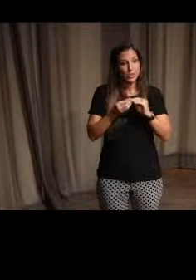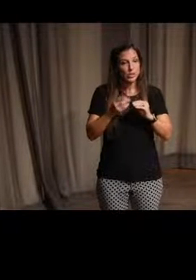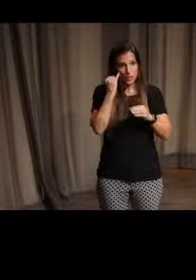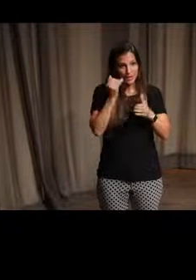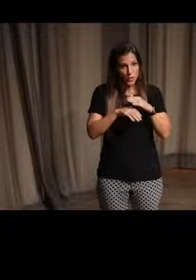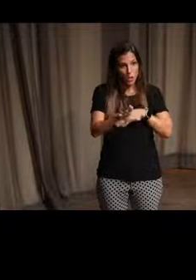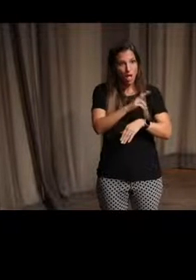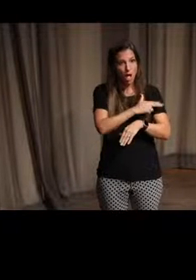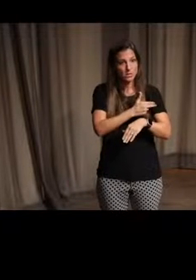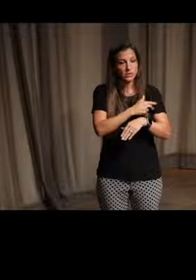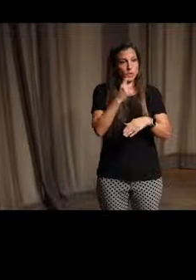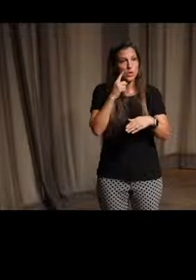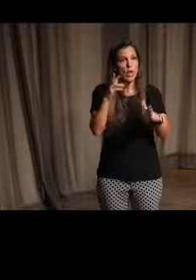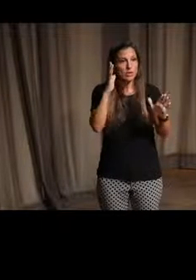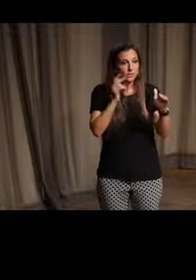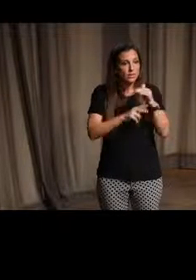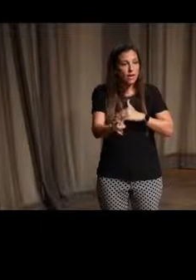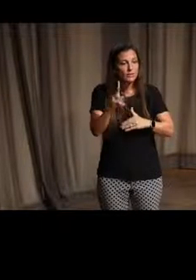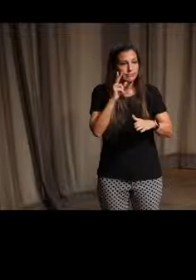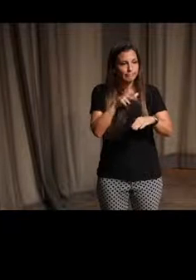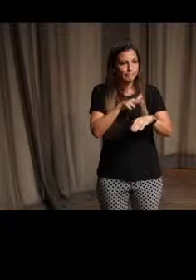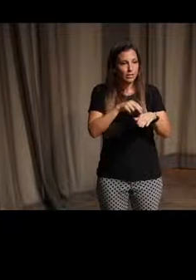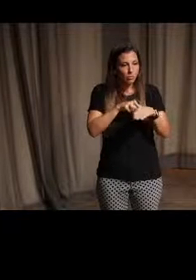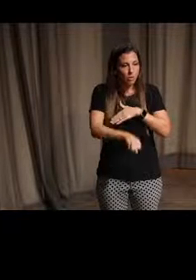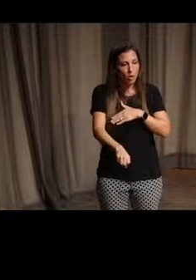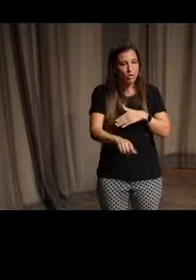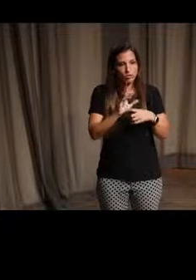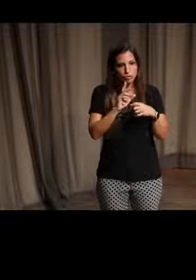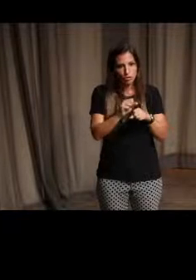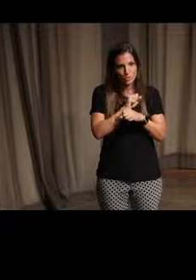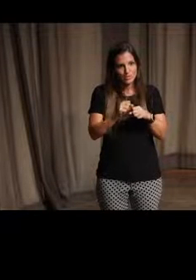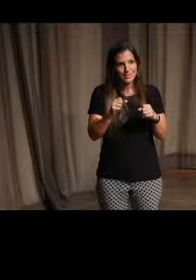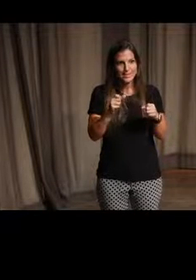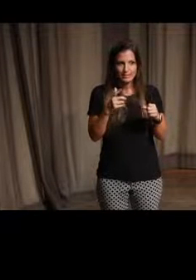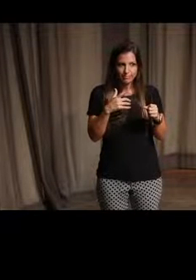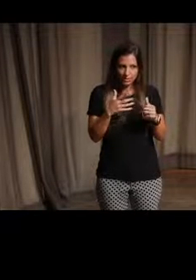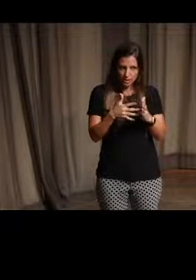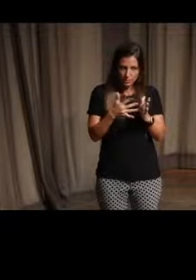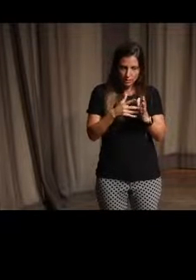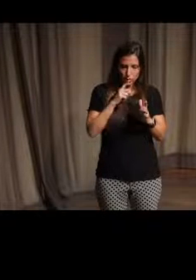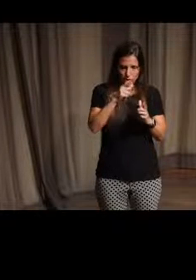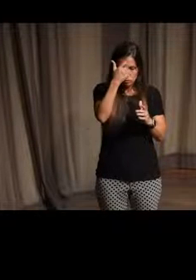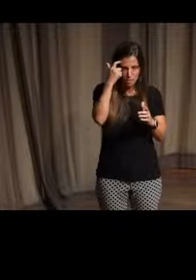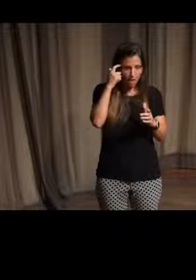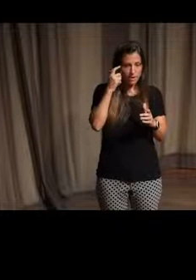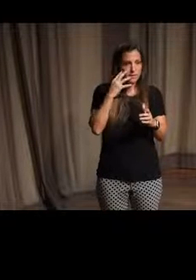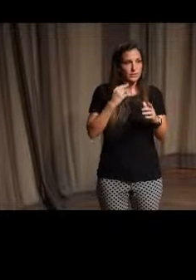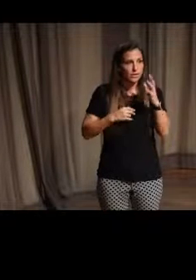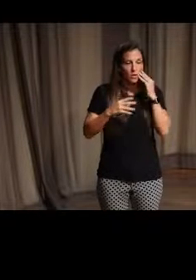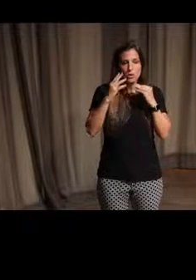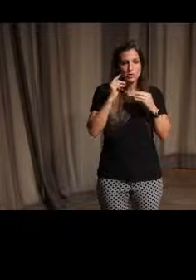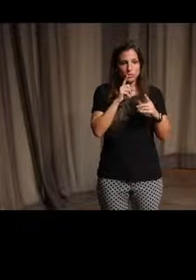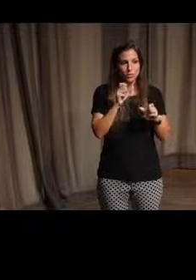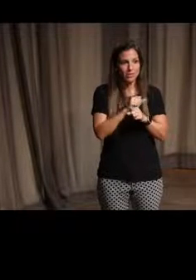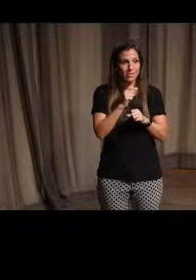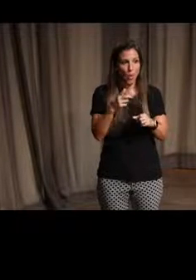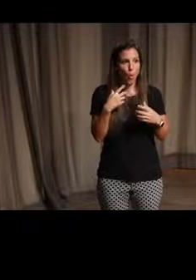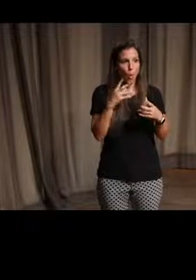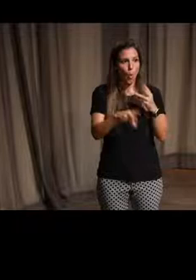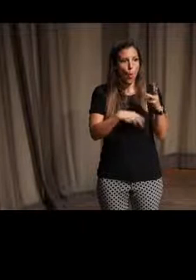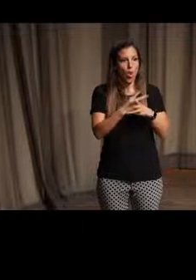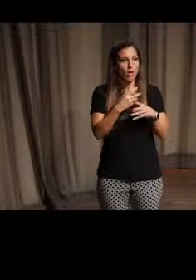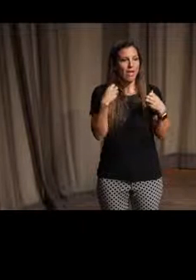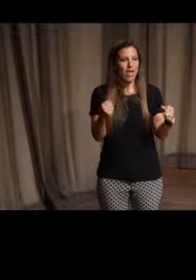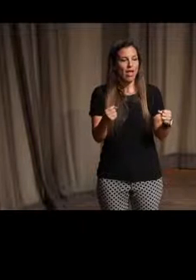hospital system expecting a natural birth, and they leave with sometimes a very traumatic experience. Like the World Health Organization recommends that